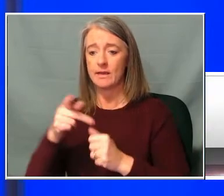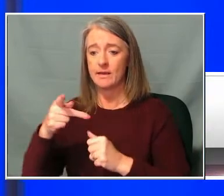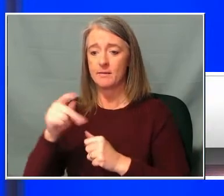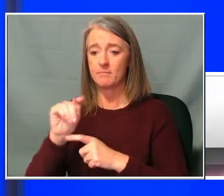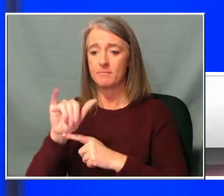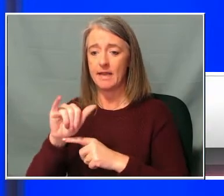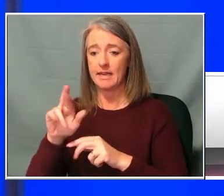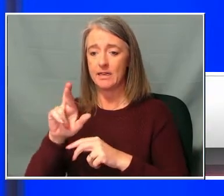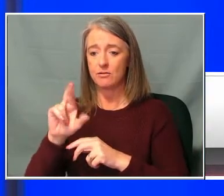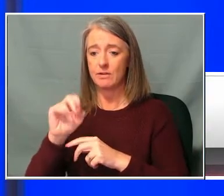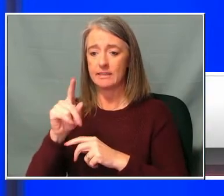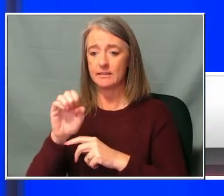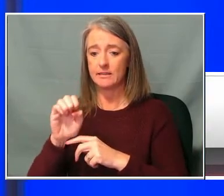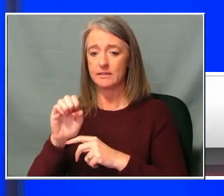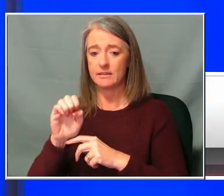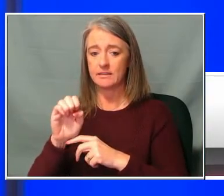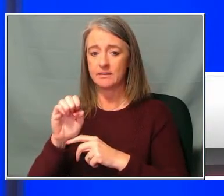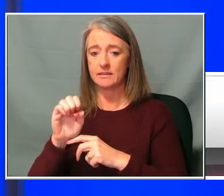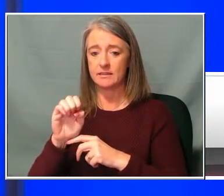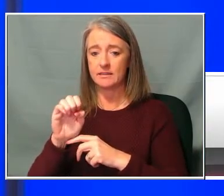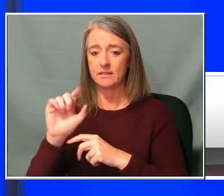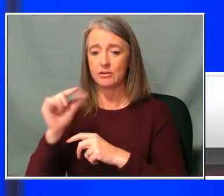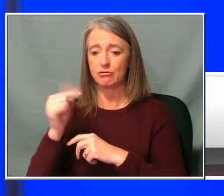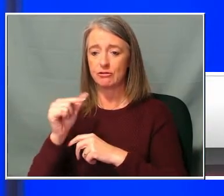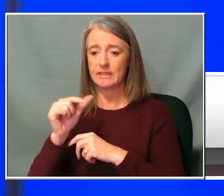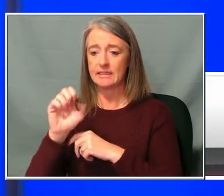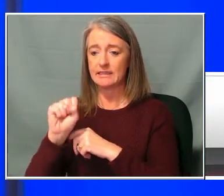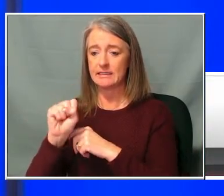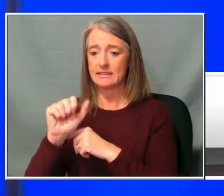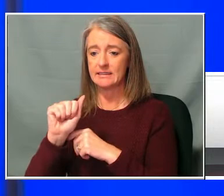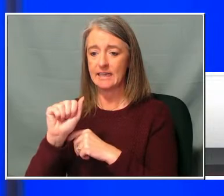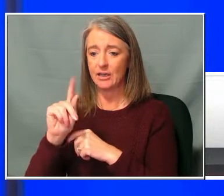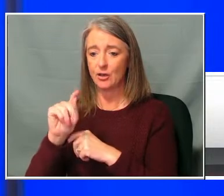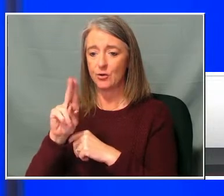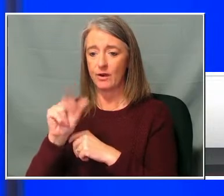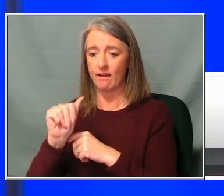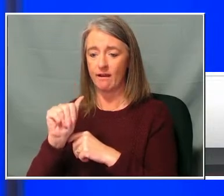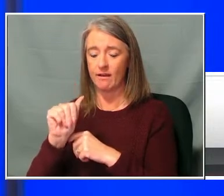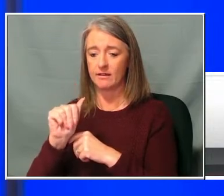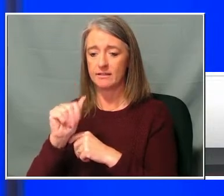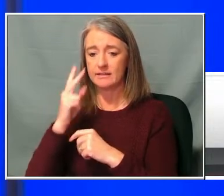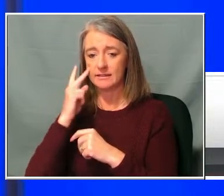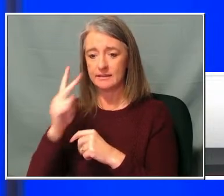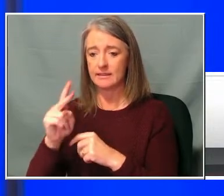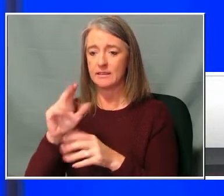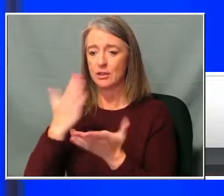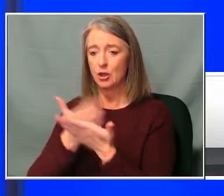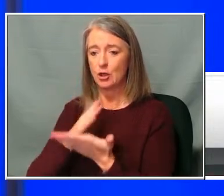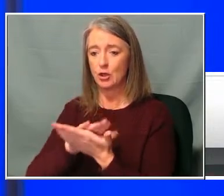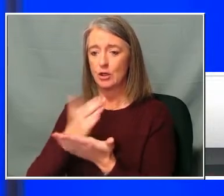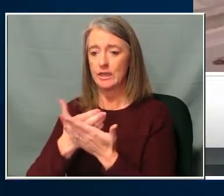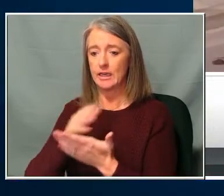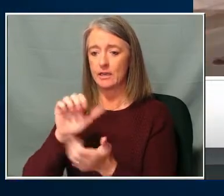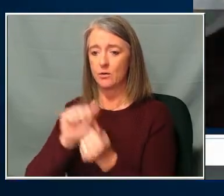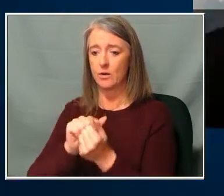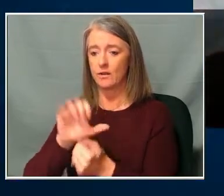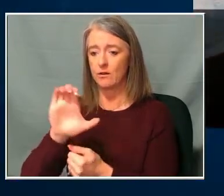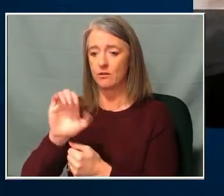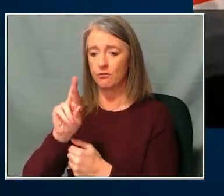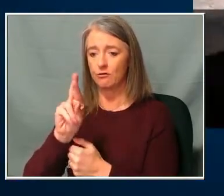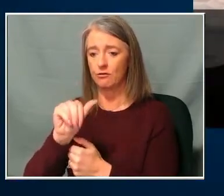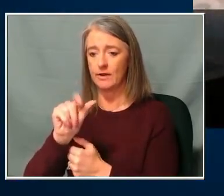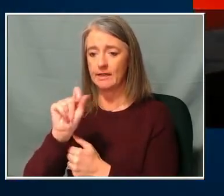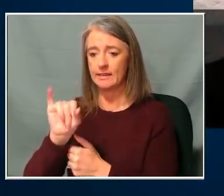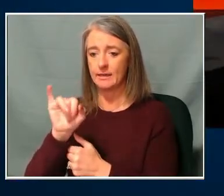for green shakshuka. You can find that recipe again at cookingwithcray.com. Have a great day.